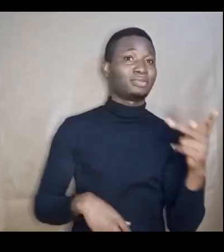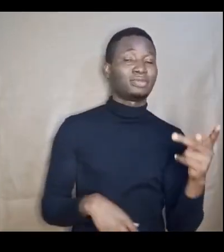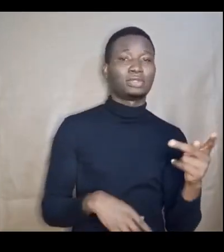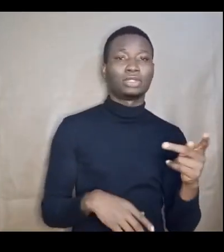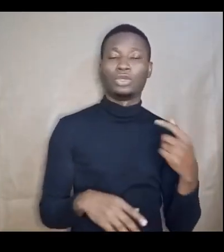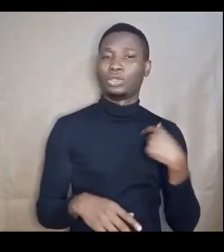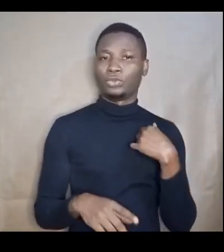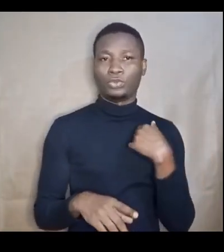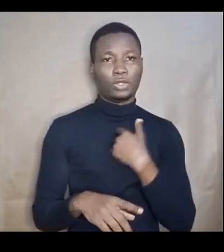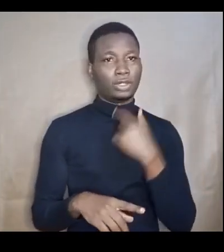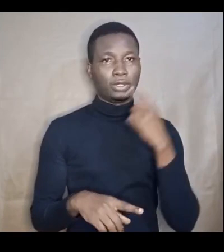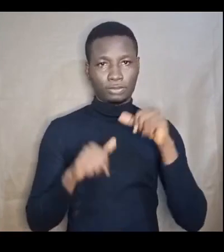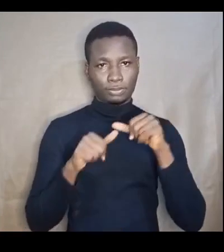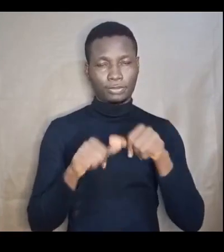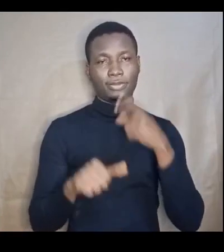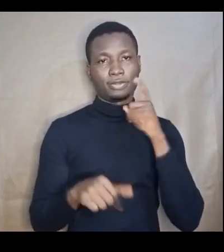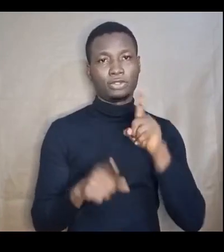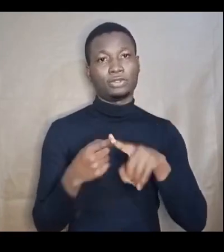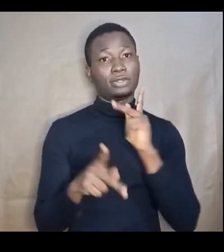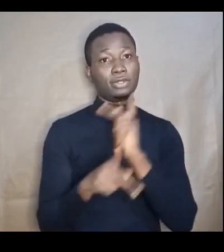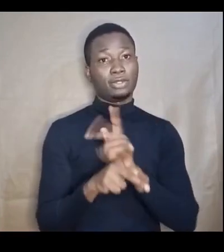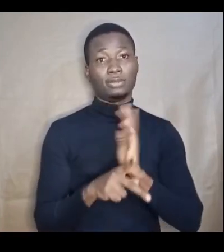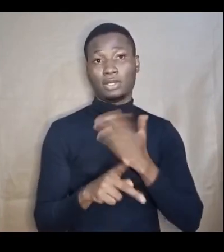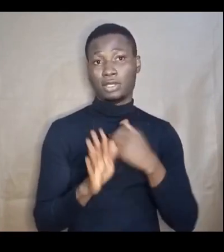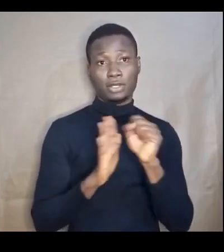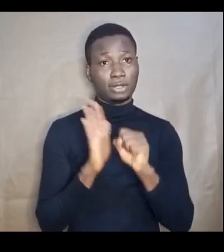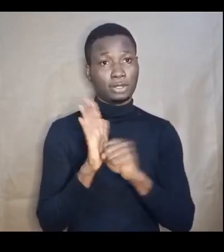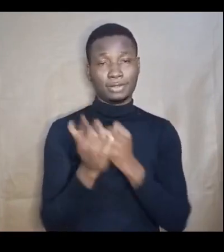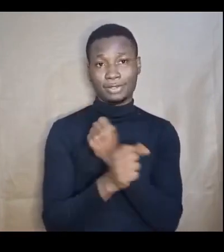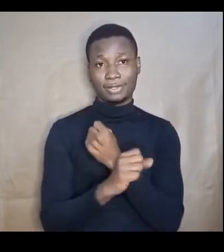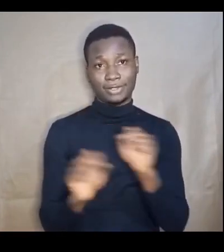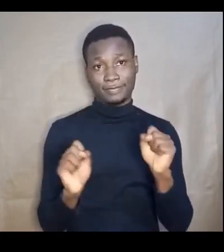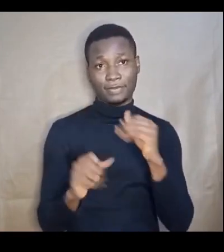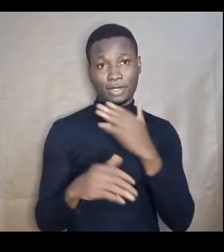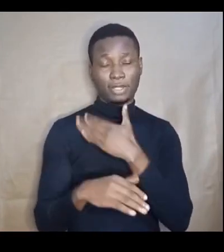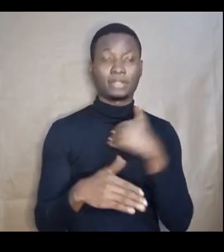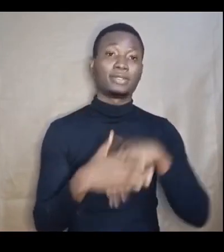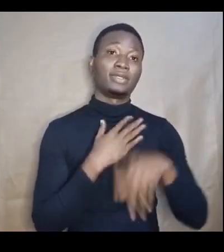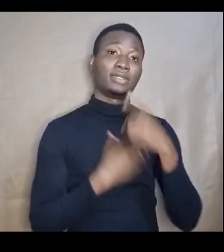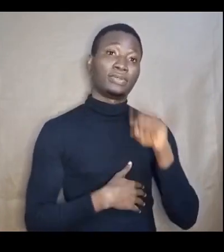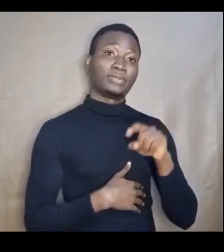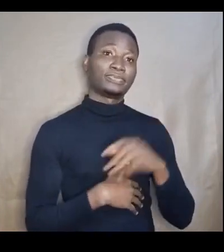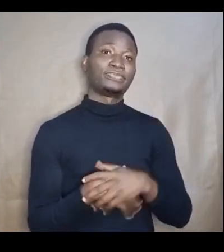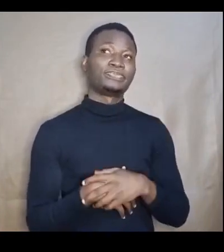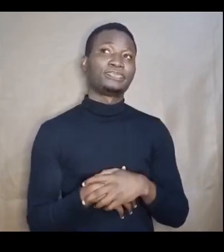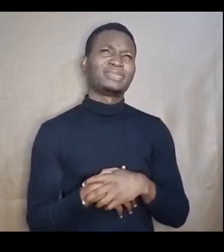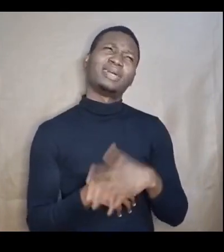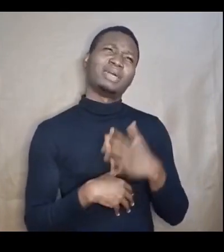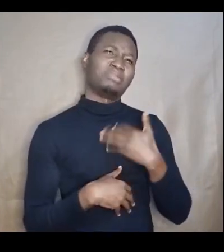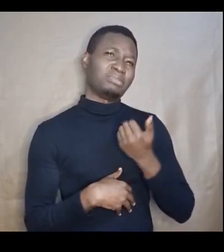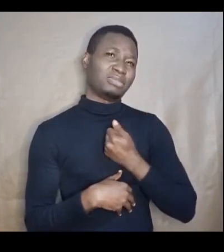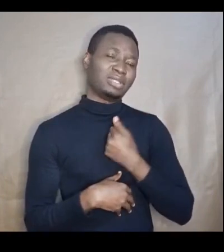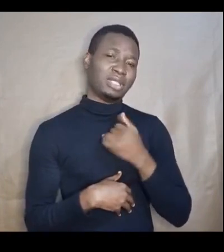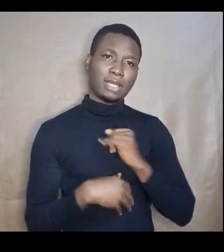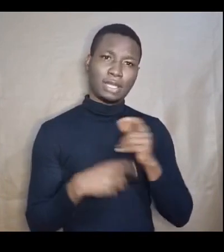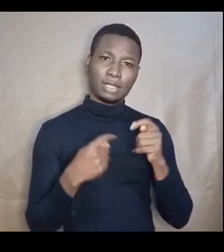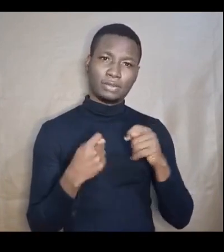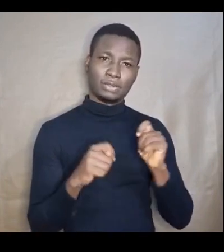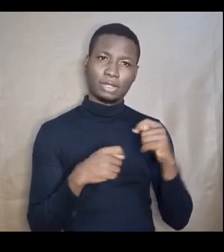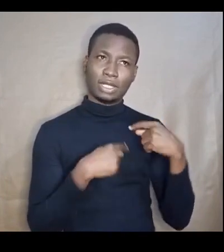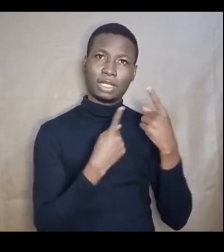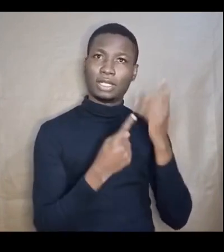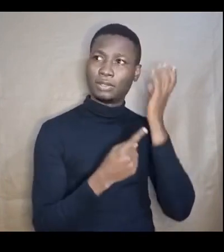resolve to keep this state safe and orderly. And I tried myself. In fact, when I had the account of